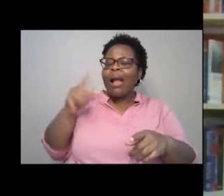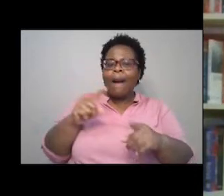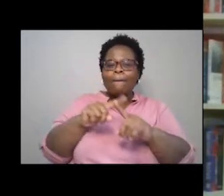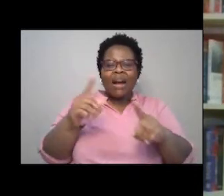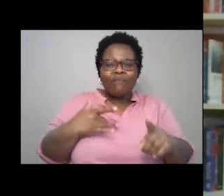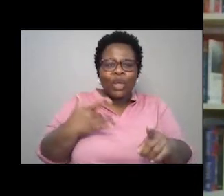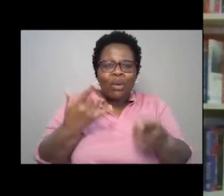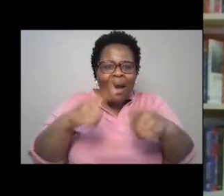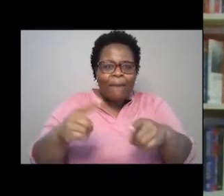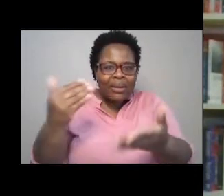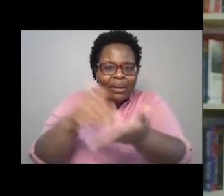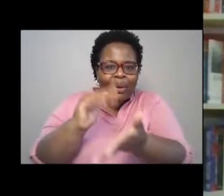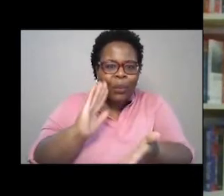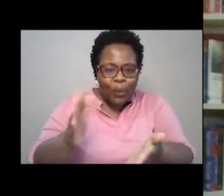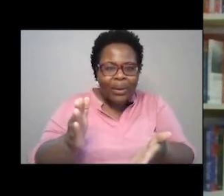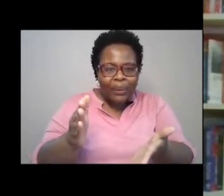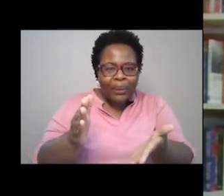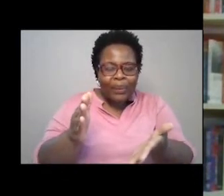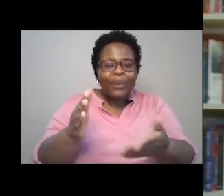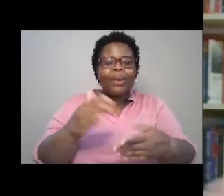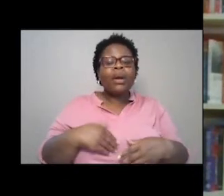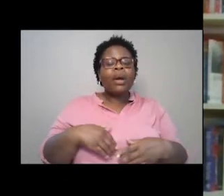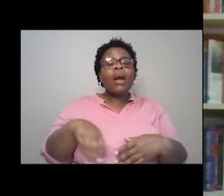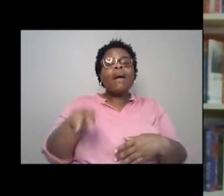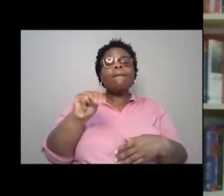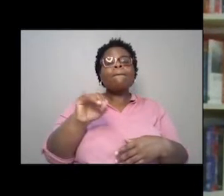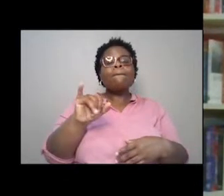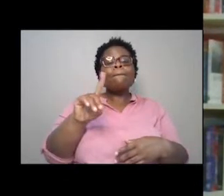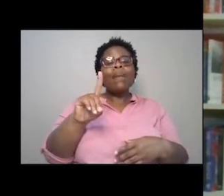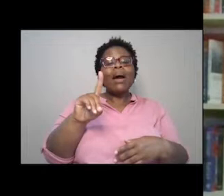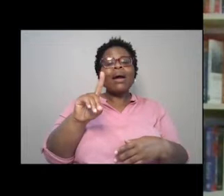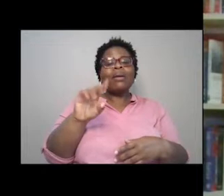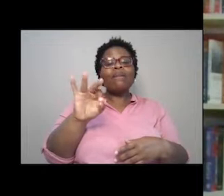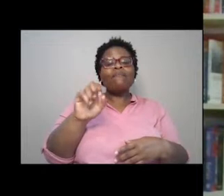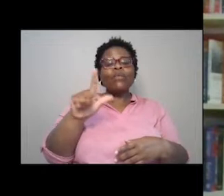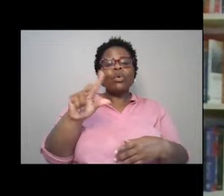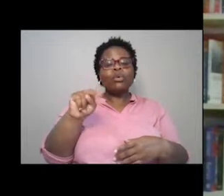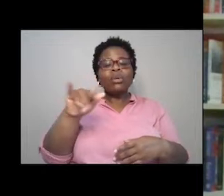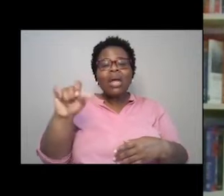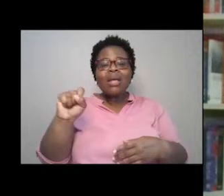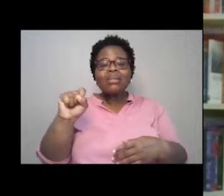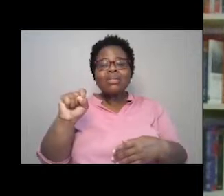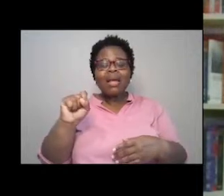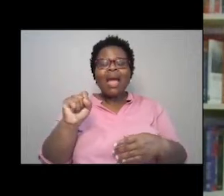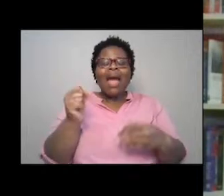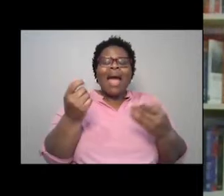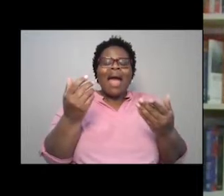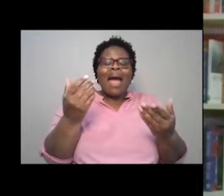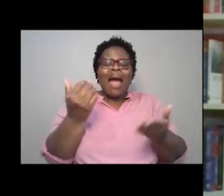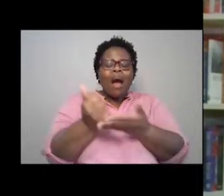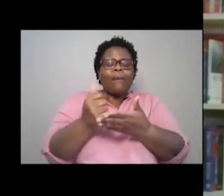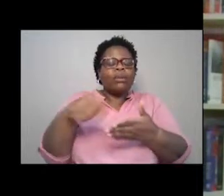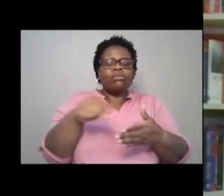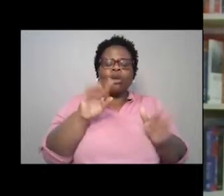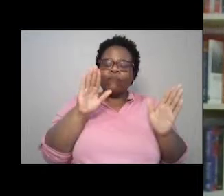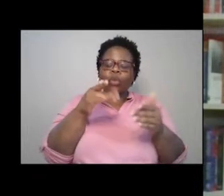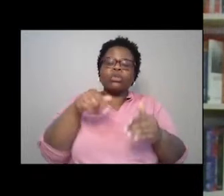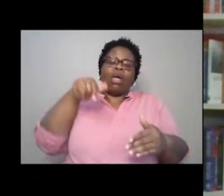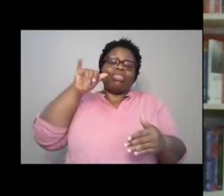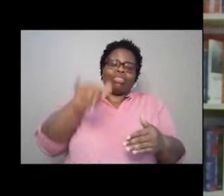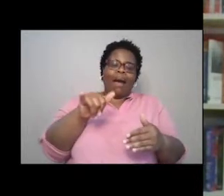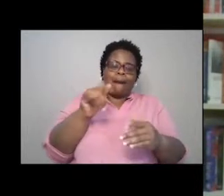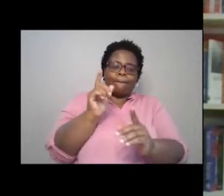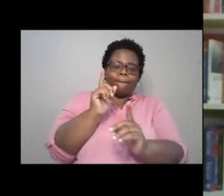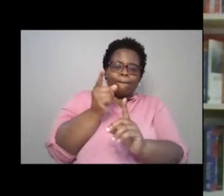so mindfulness brings us into this moment. And one of the things that I do when working